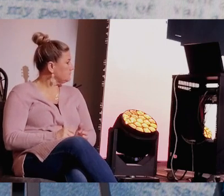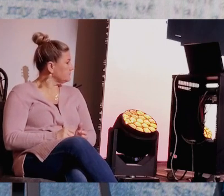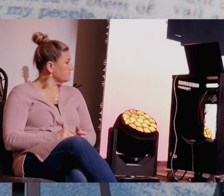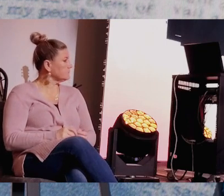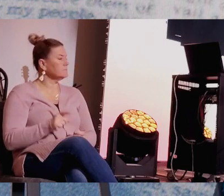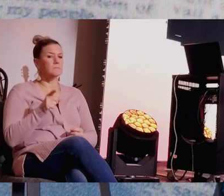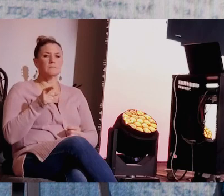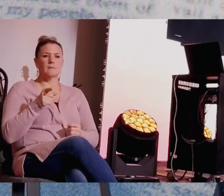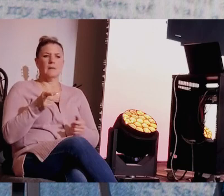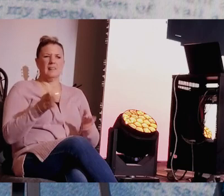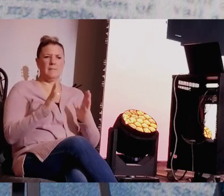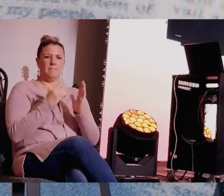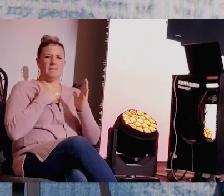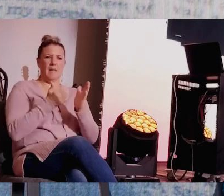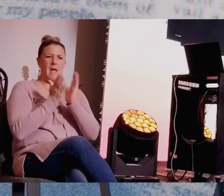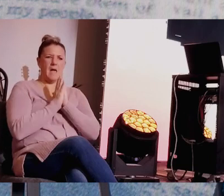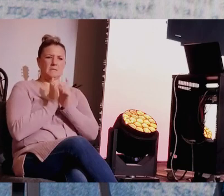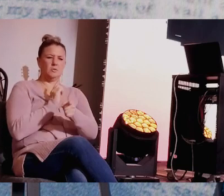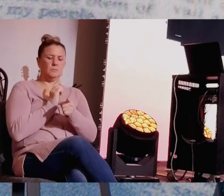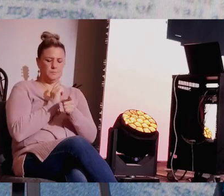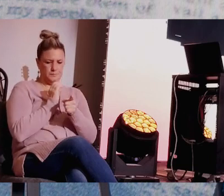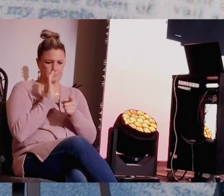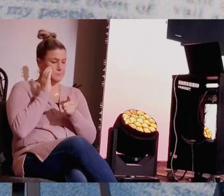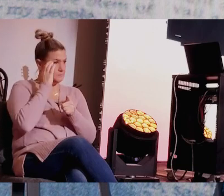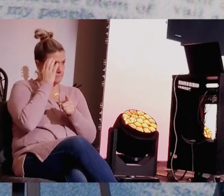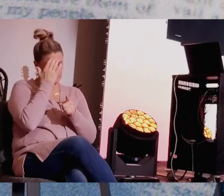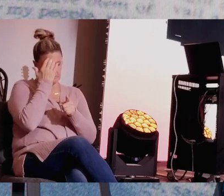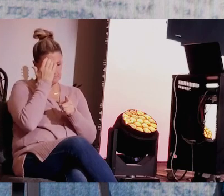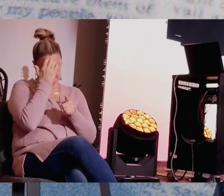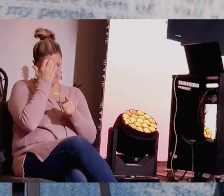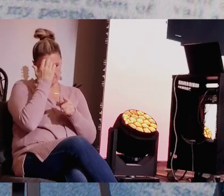All right, let me ask you this. So here's some other pitfalls.